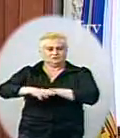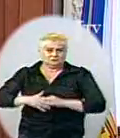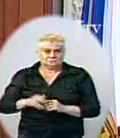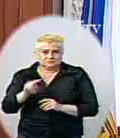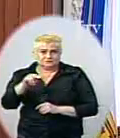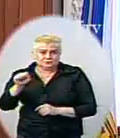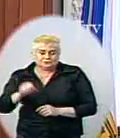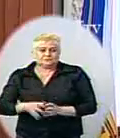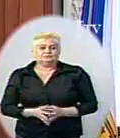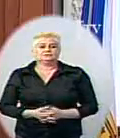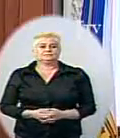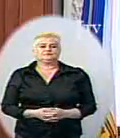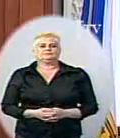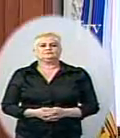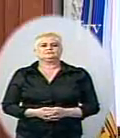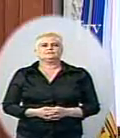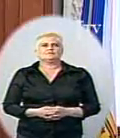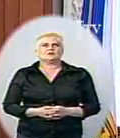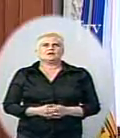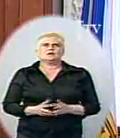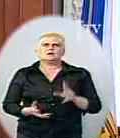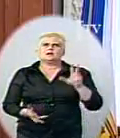And through an investment of